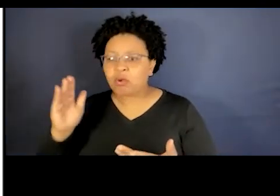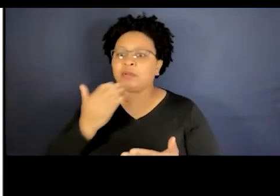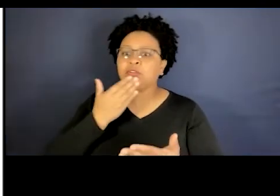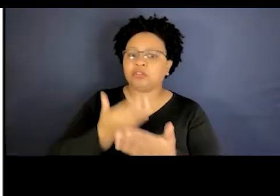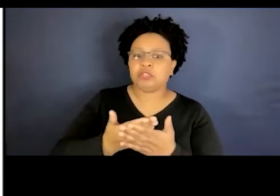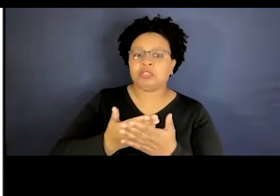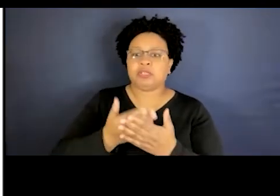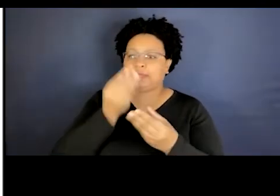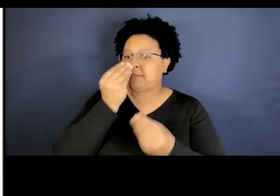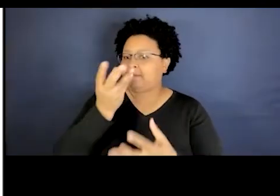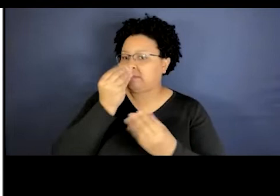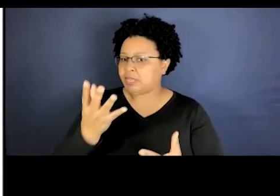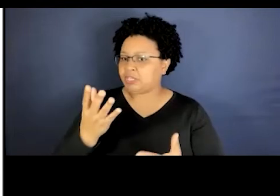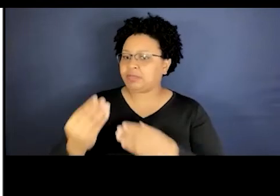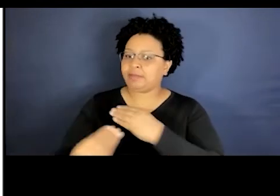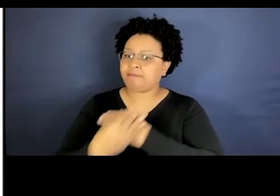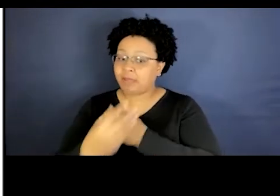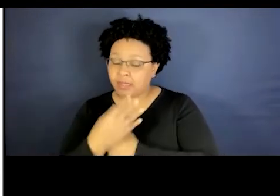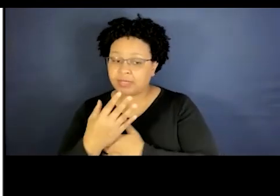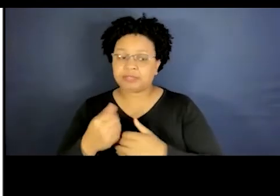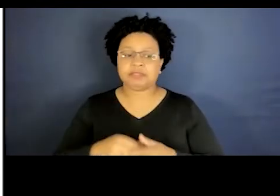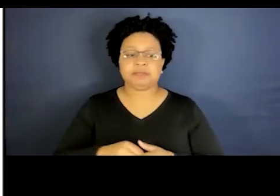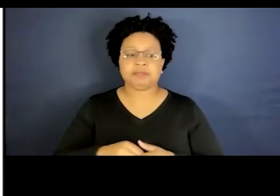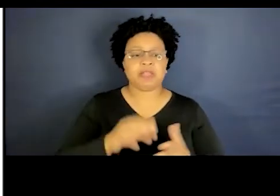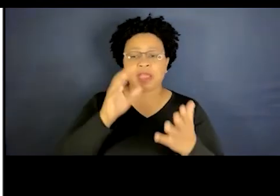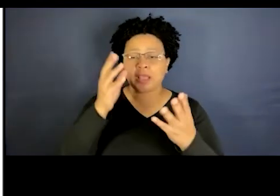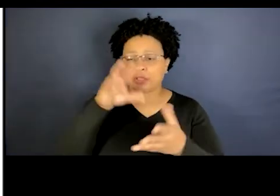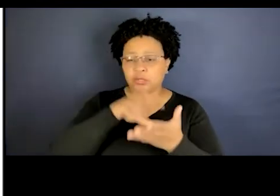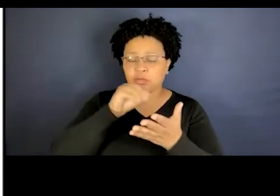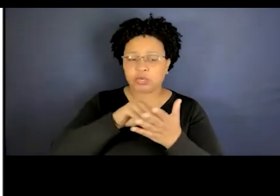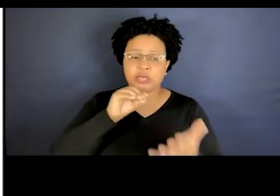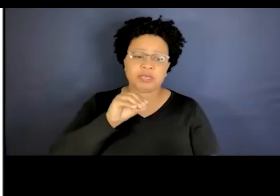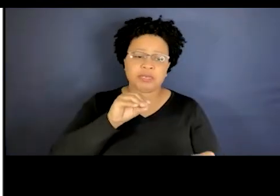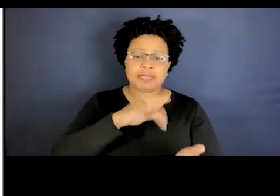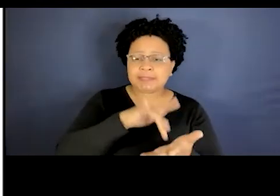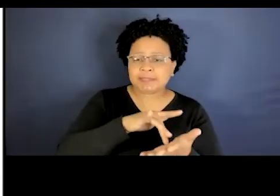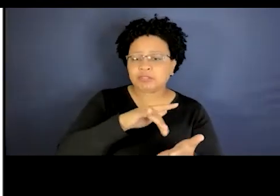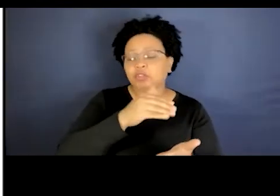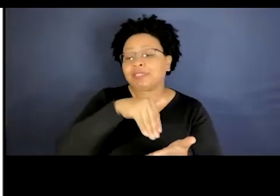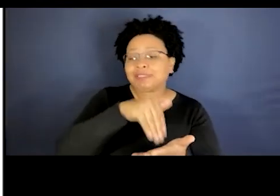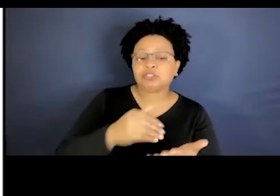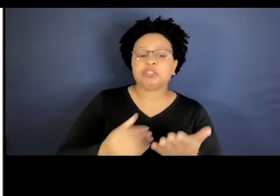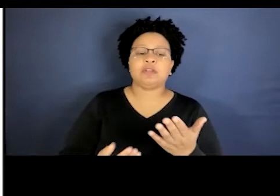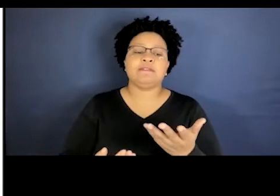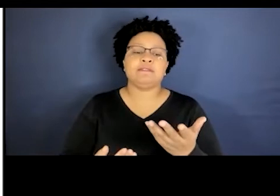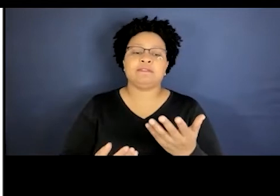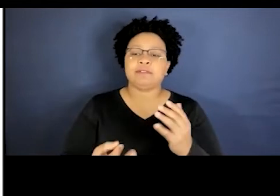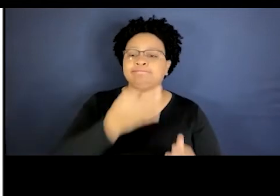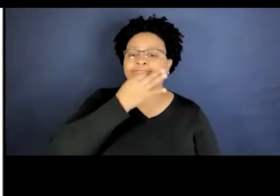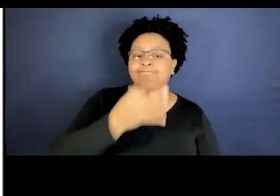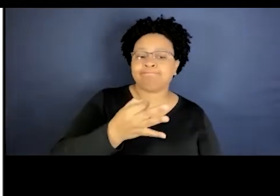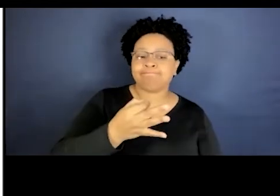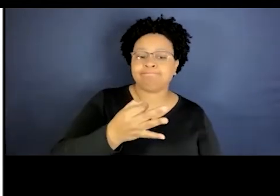the Centers of Excellence from a nonprofit disability board I was on, and I just started researching the Centers